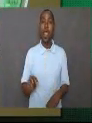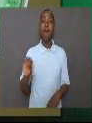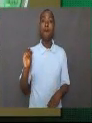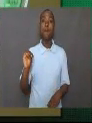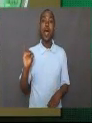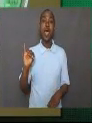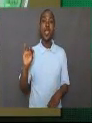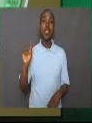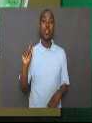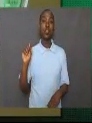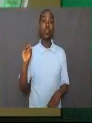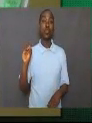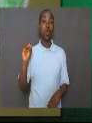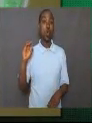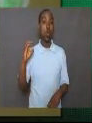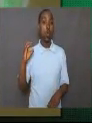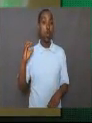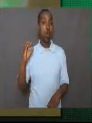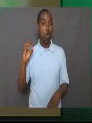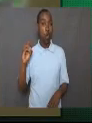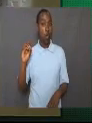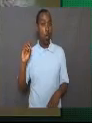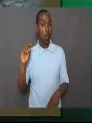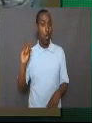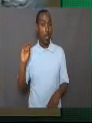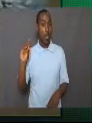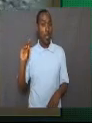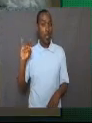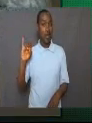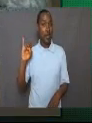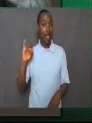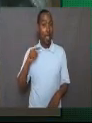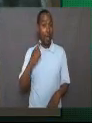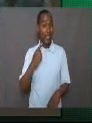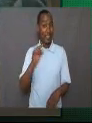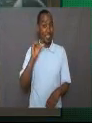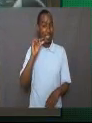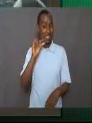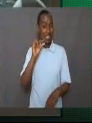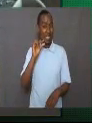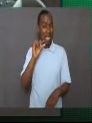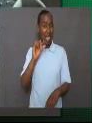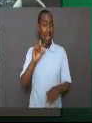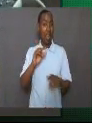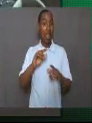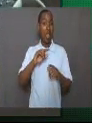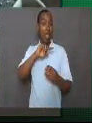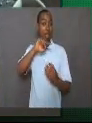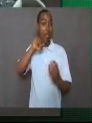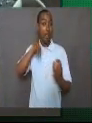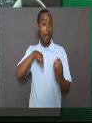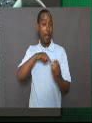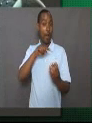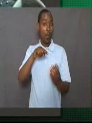Mitochondria are small, rod-shaped organelles that are found in almost